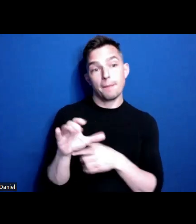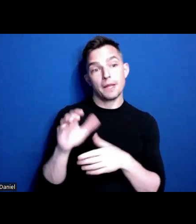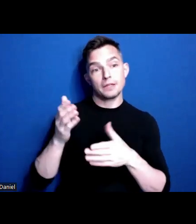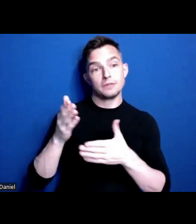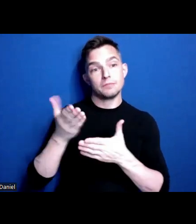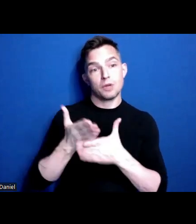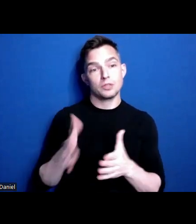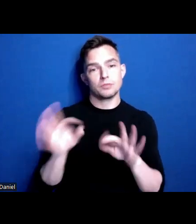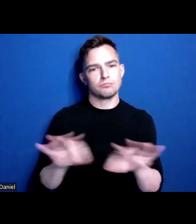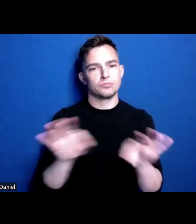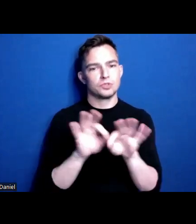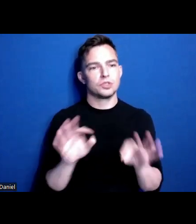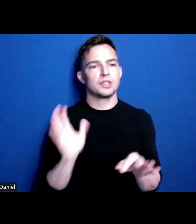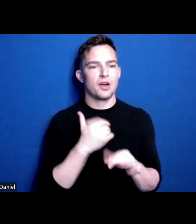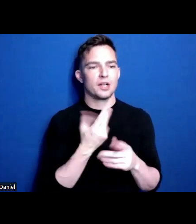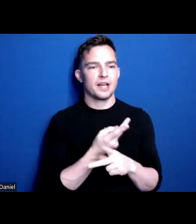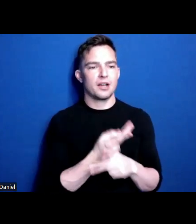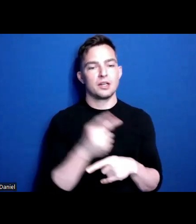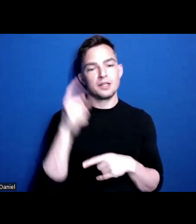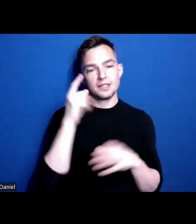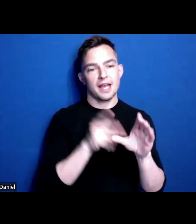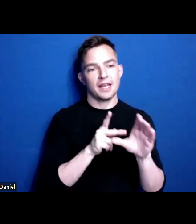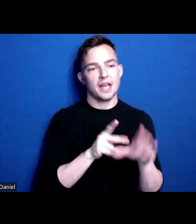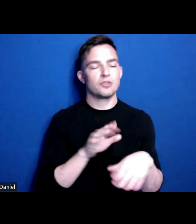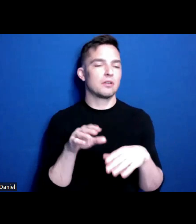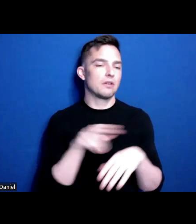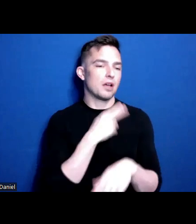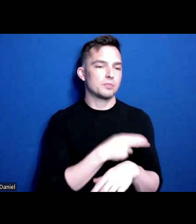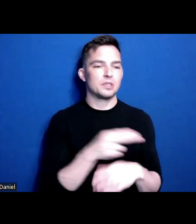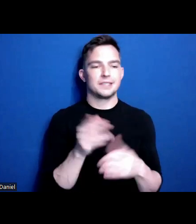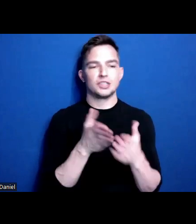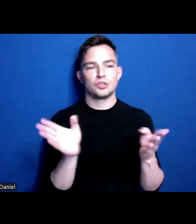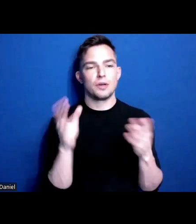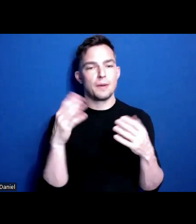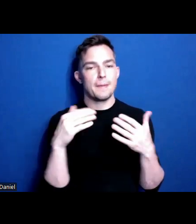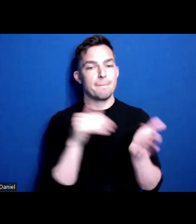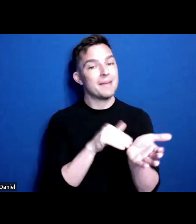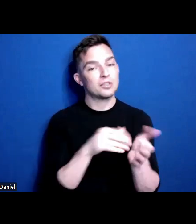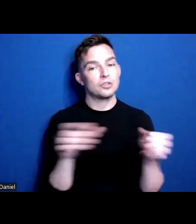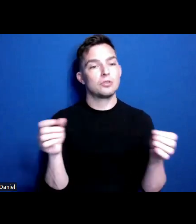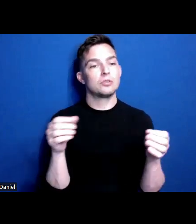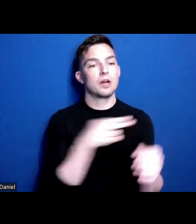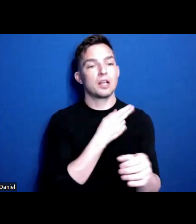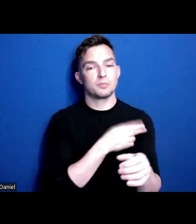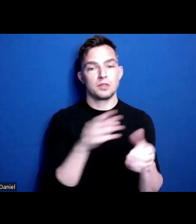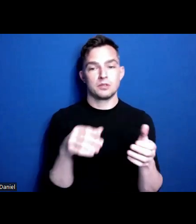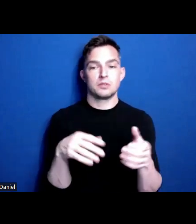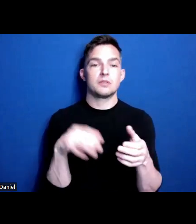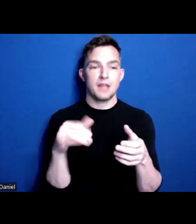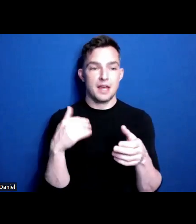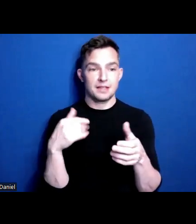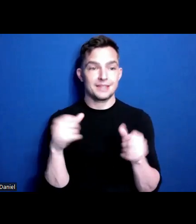care. Private psychiatric hospitals and general medical hospitals that afford an emergency